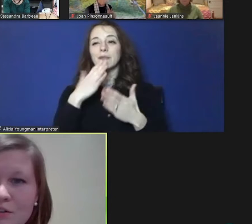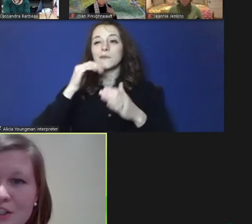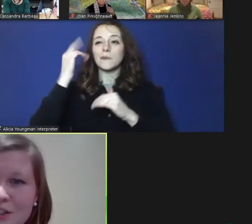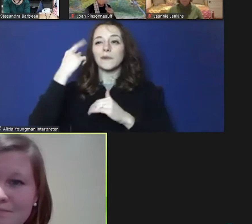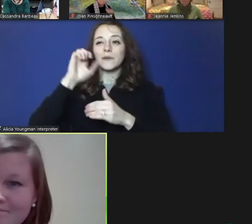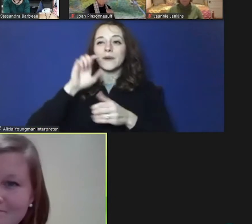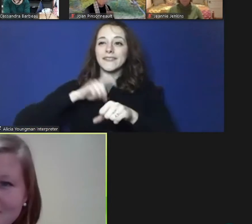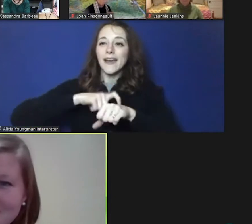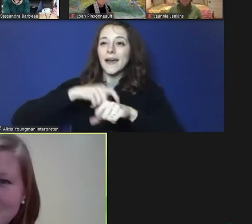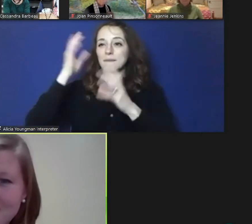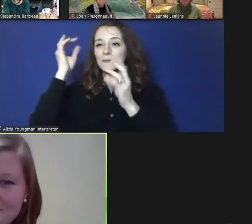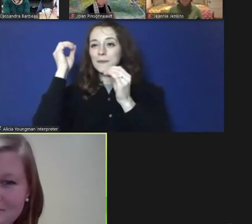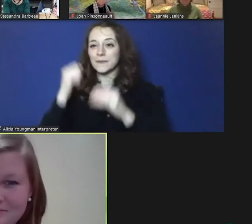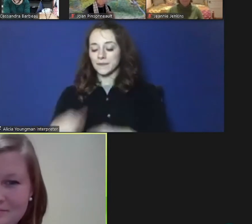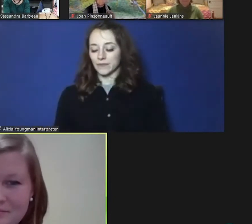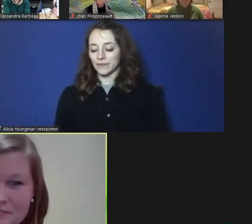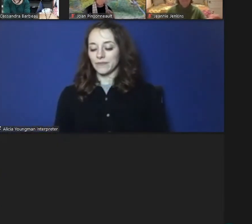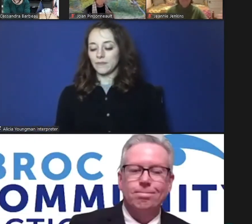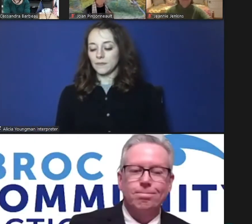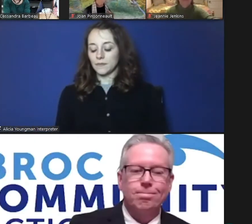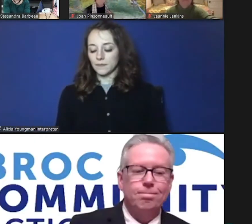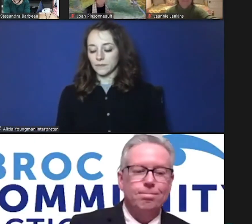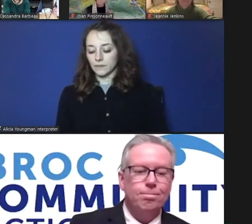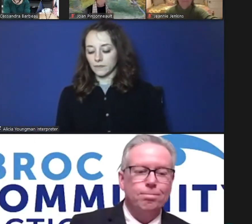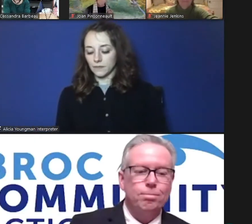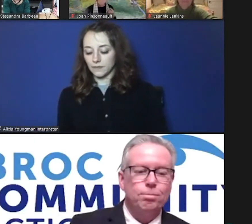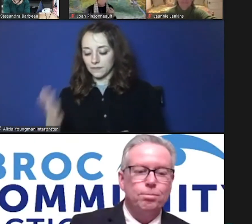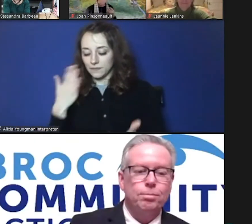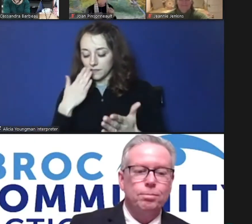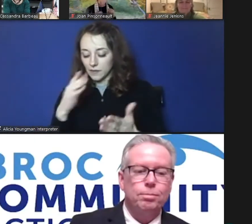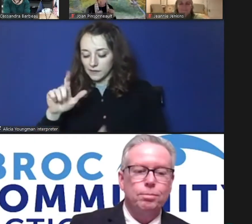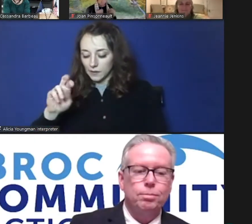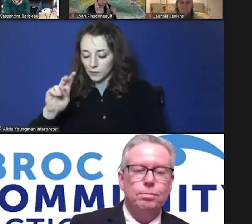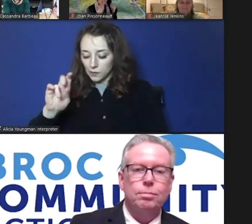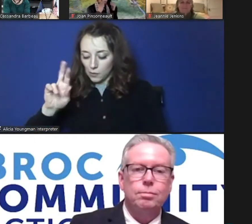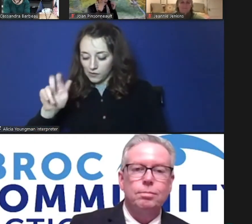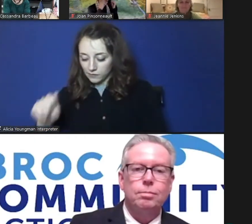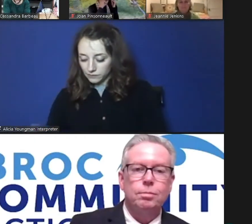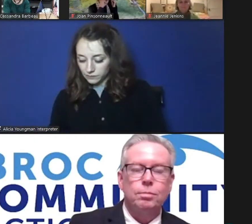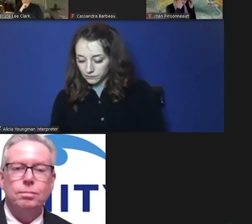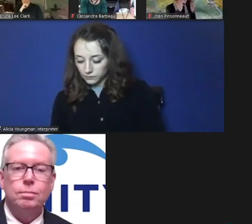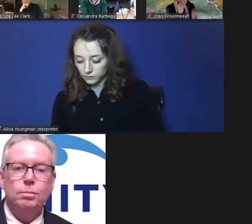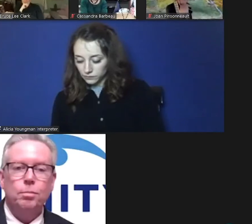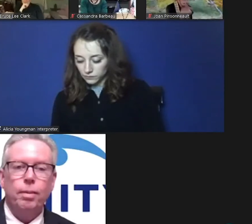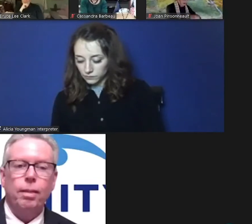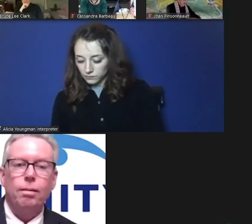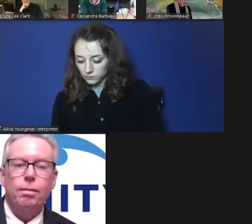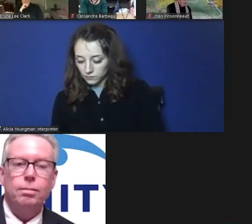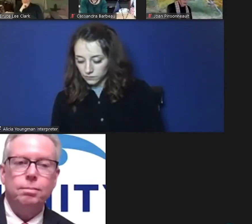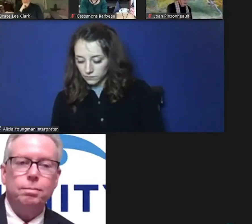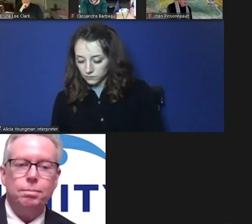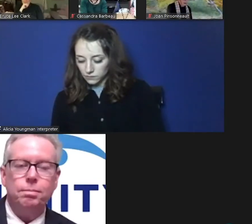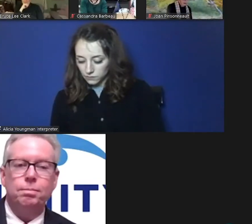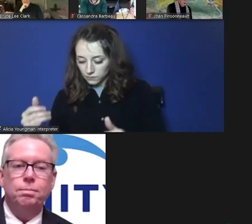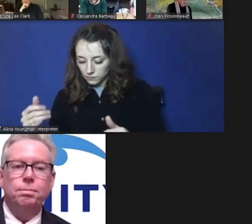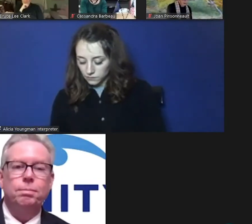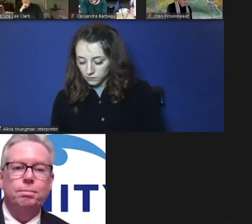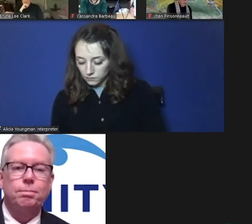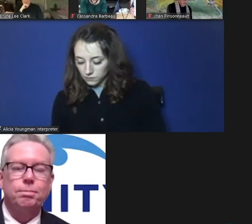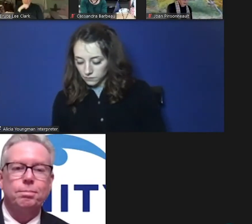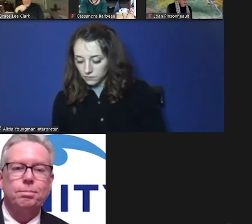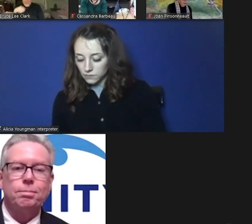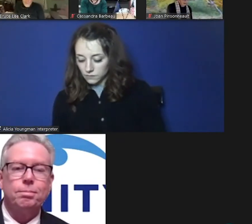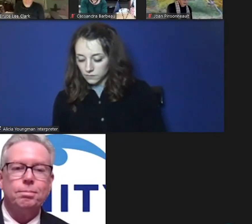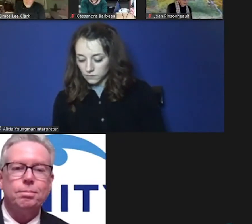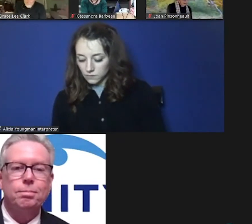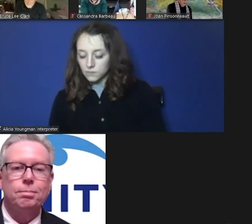time and consideration. Thank you, Lenora. Next, we recognize Tom Donahue of the